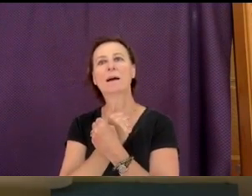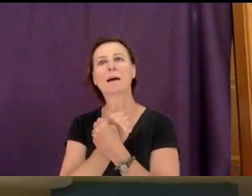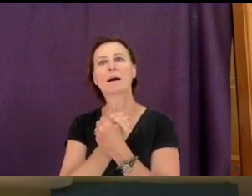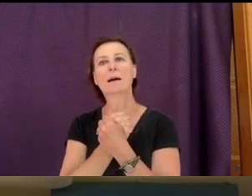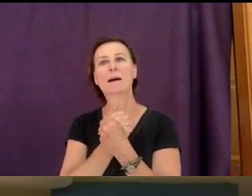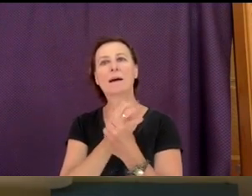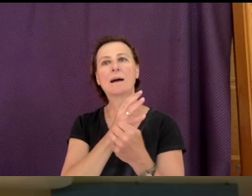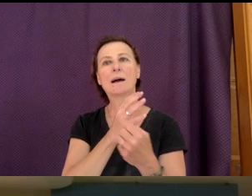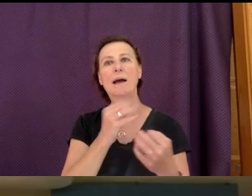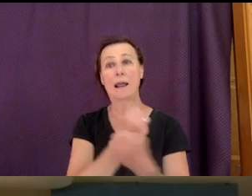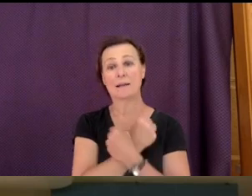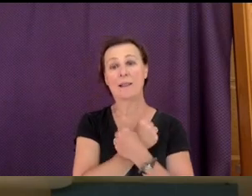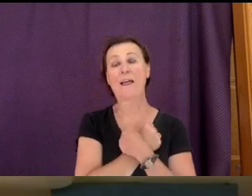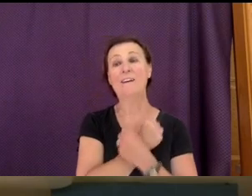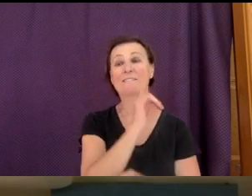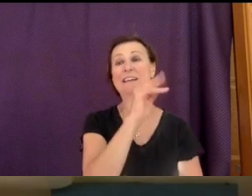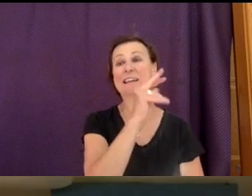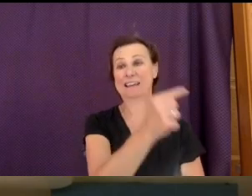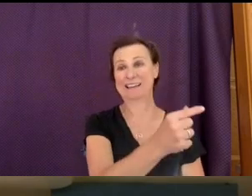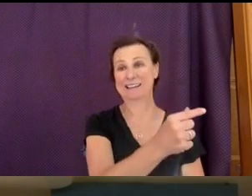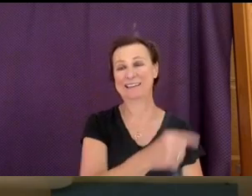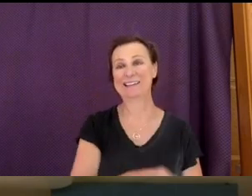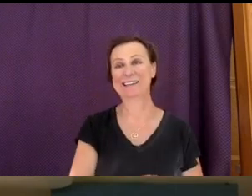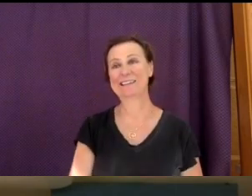and loving.